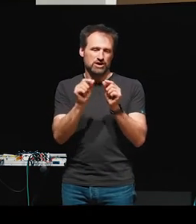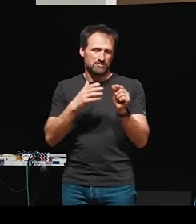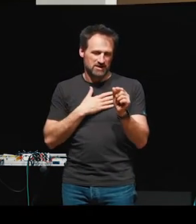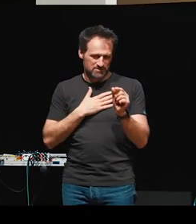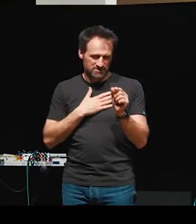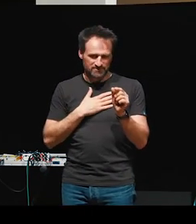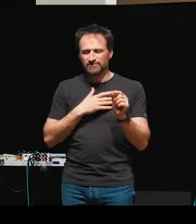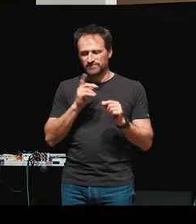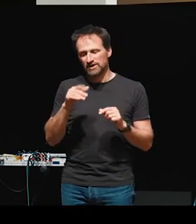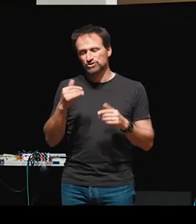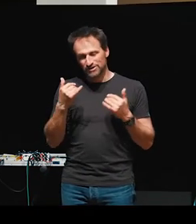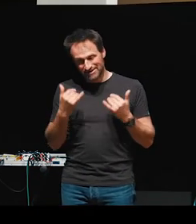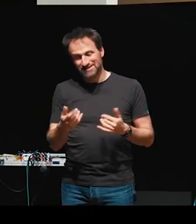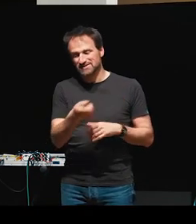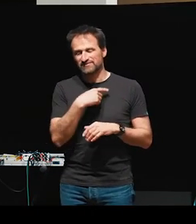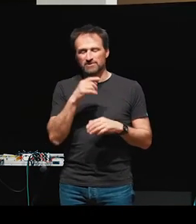So it's not necessary that you